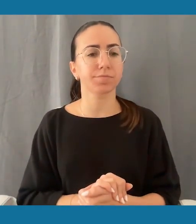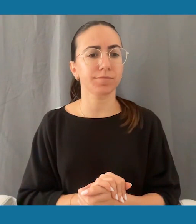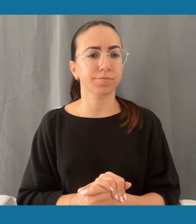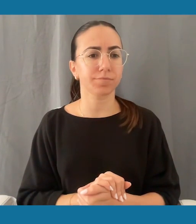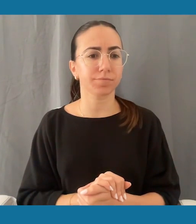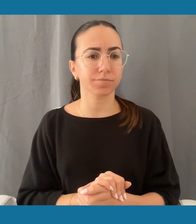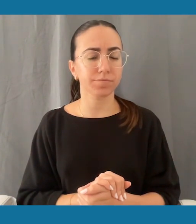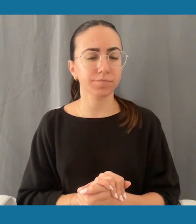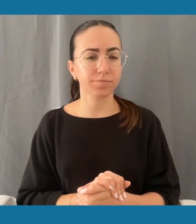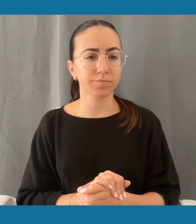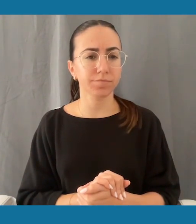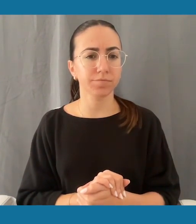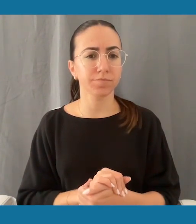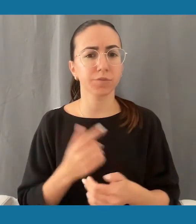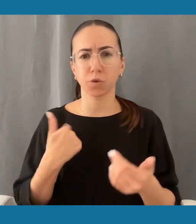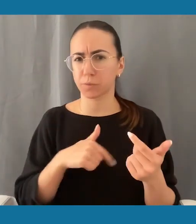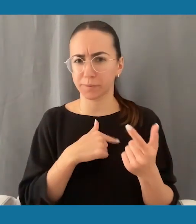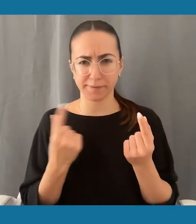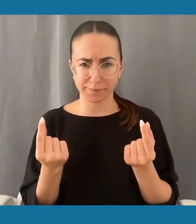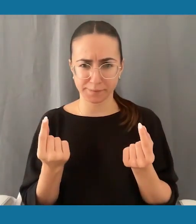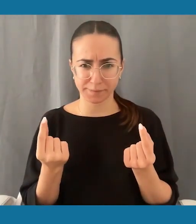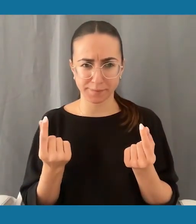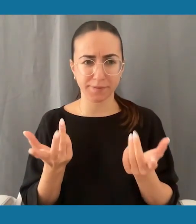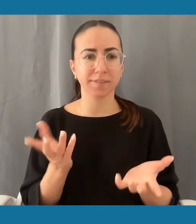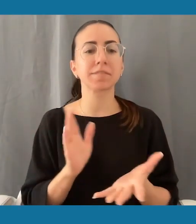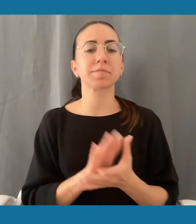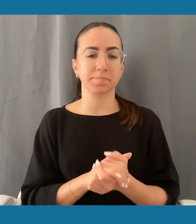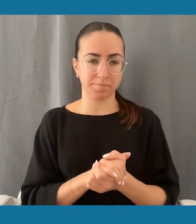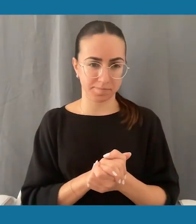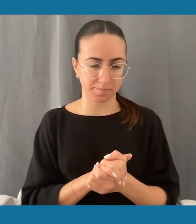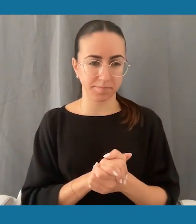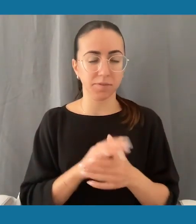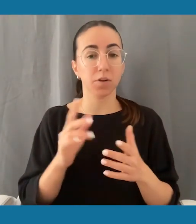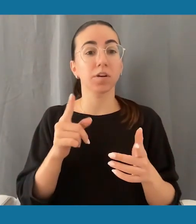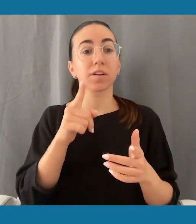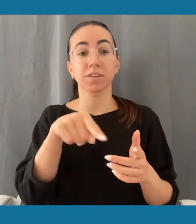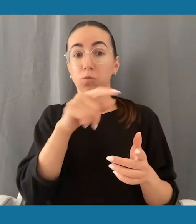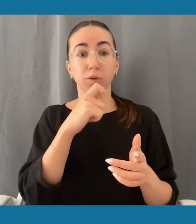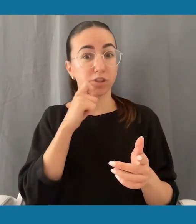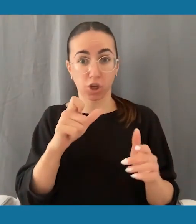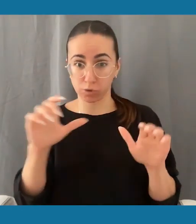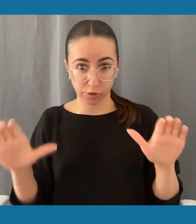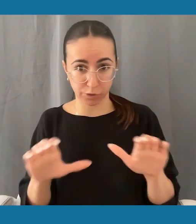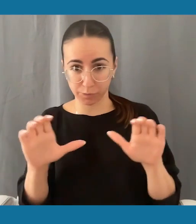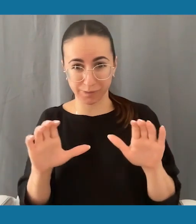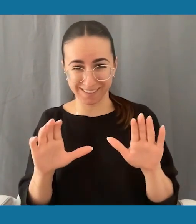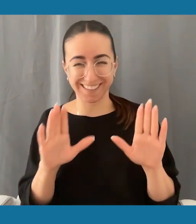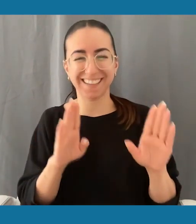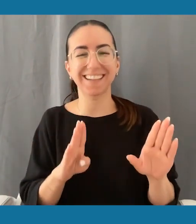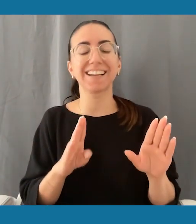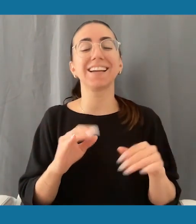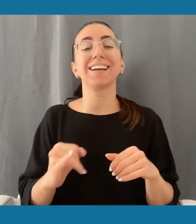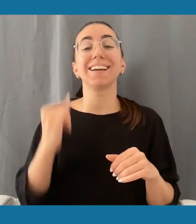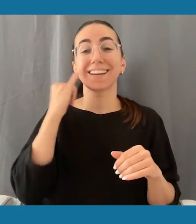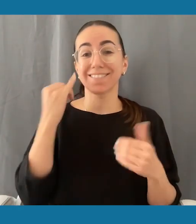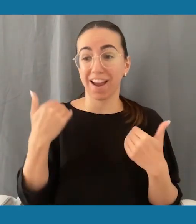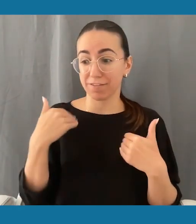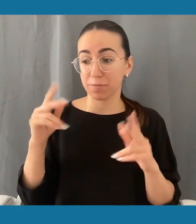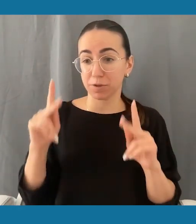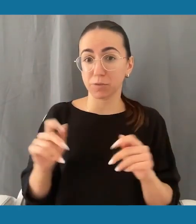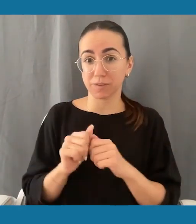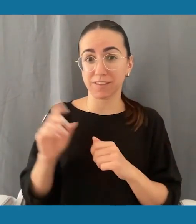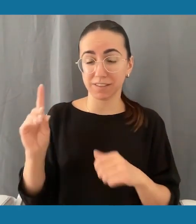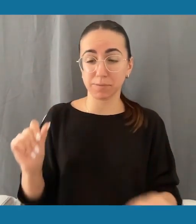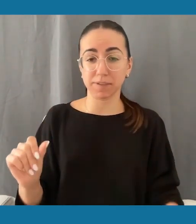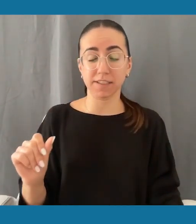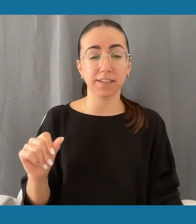So what do we do? Well, here's what we don't do. If you have a disabled person who